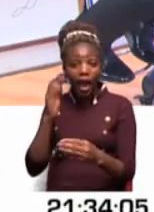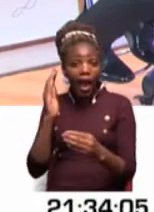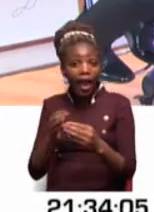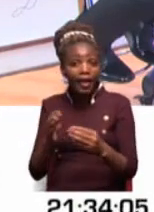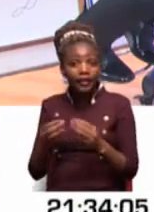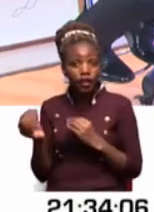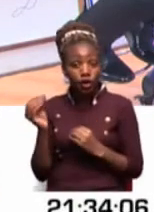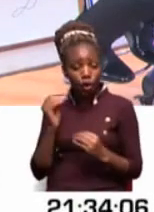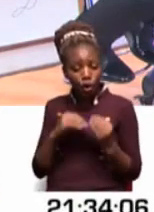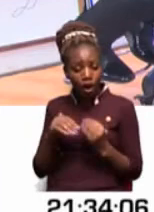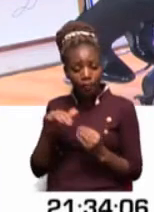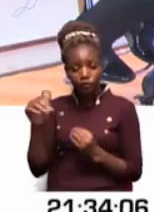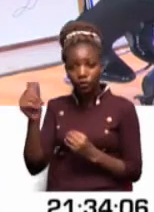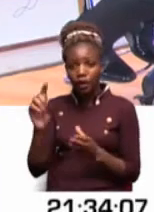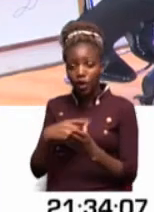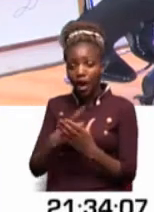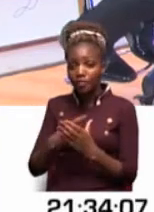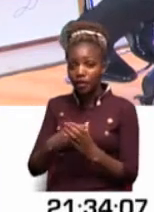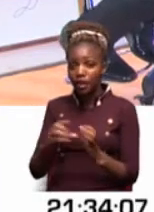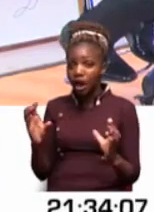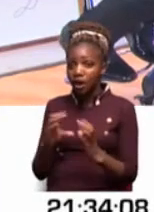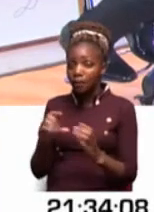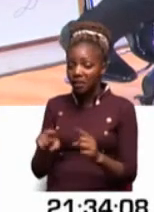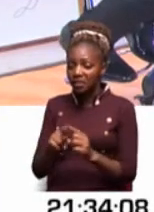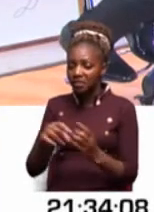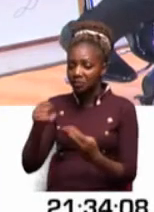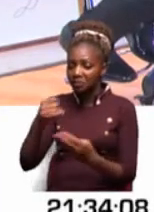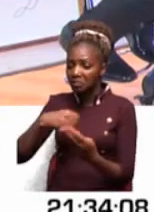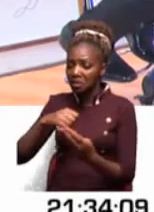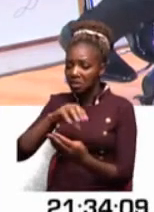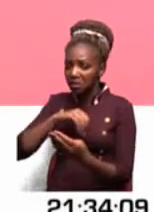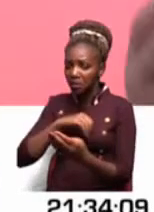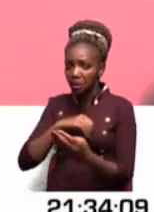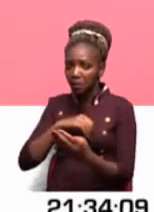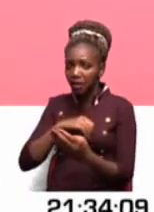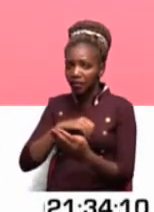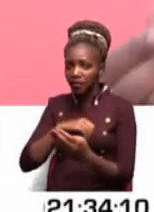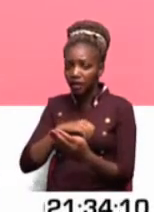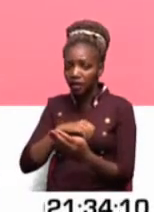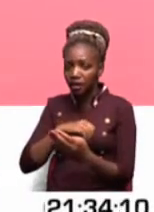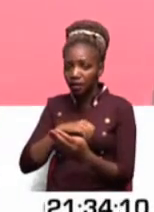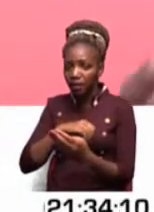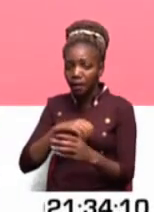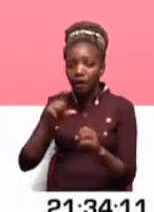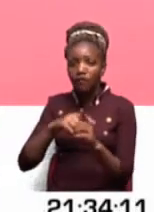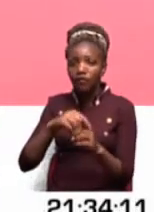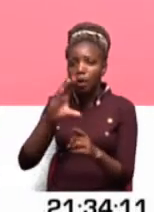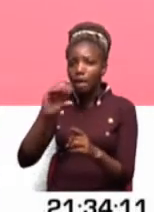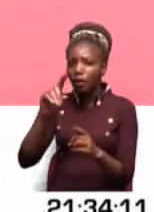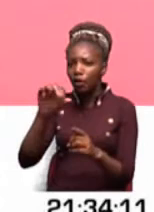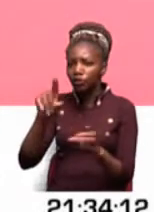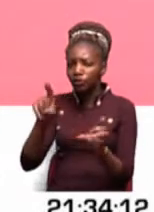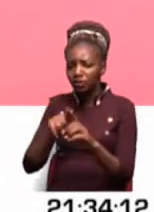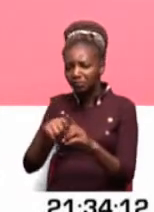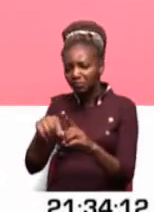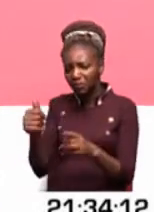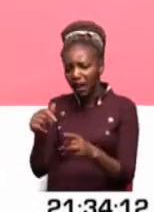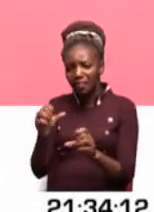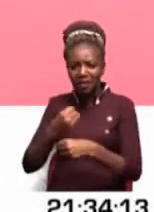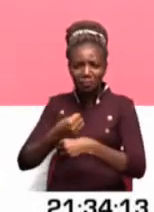Our industries, you know, from pyrethrum to cotton to wheat mm-hmm. to